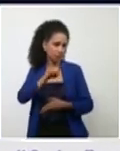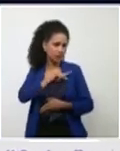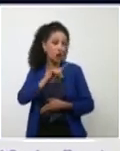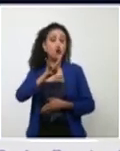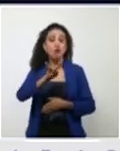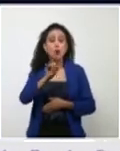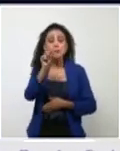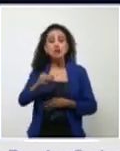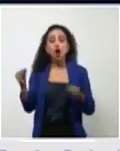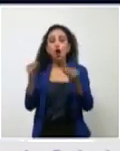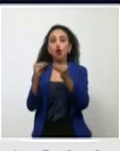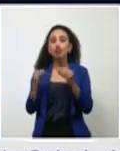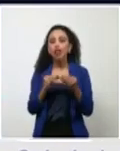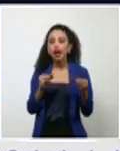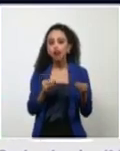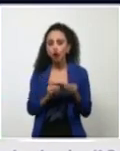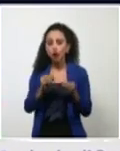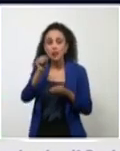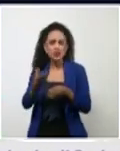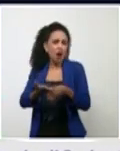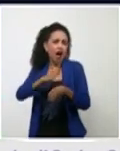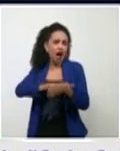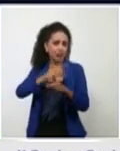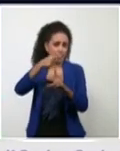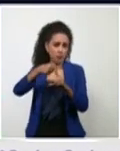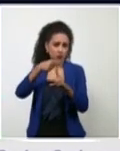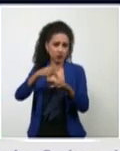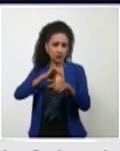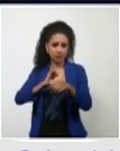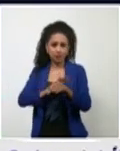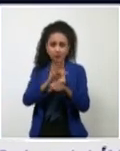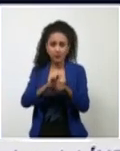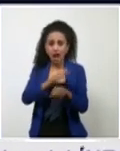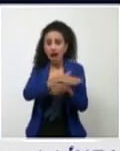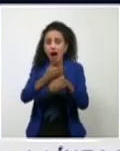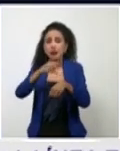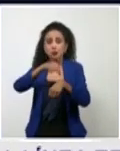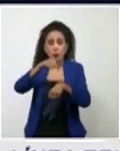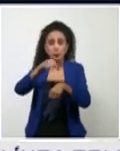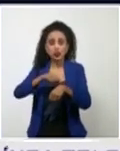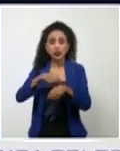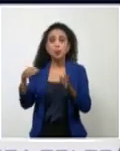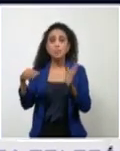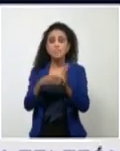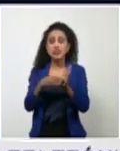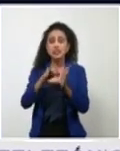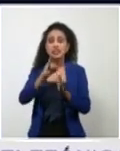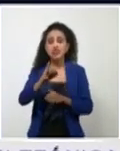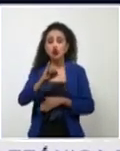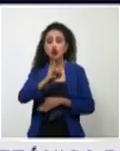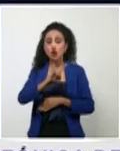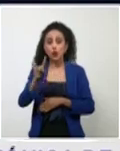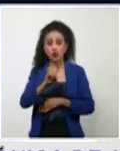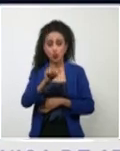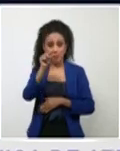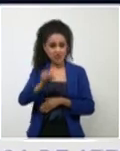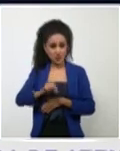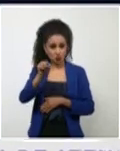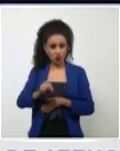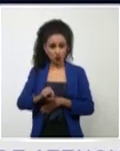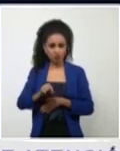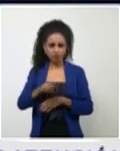And this is how it has been happening in the last few days. 9 are contacts of